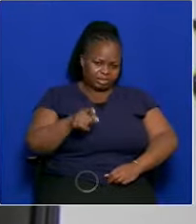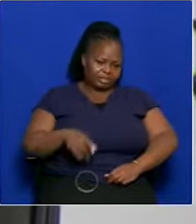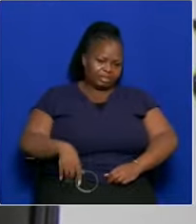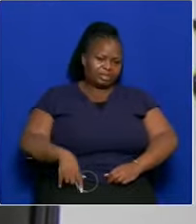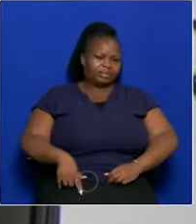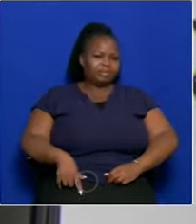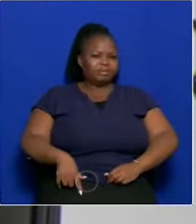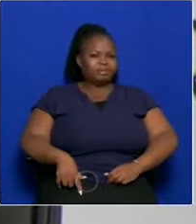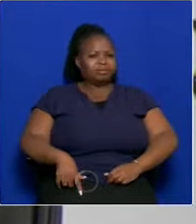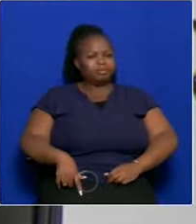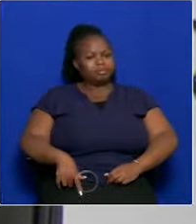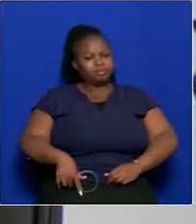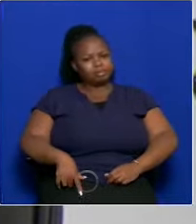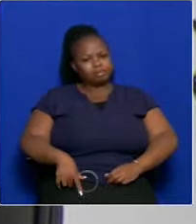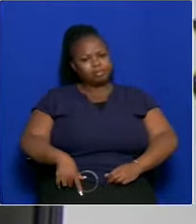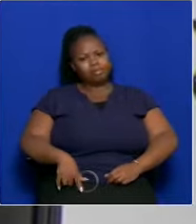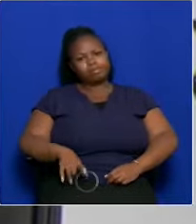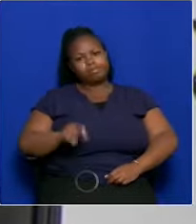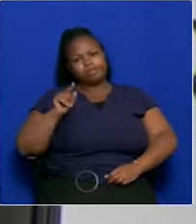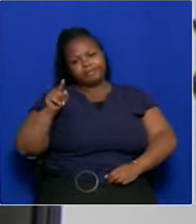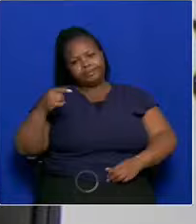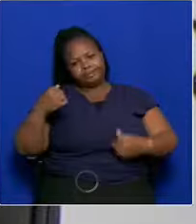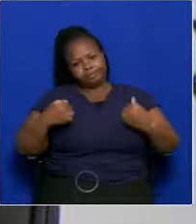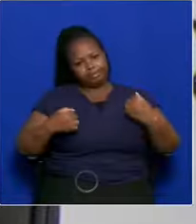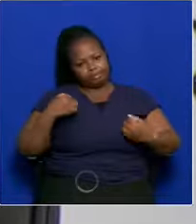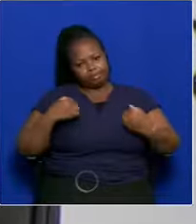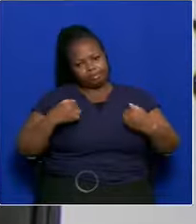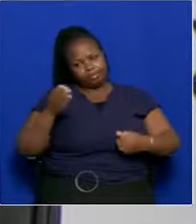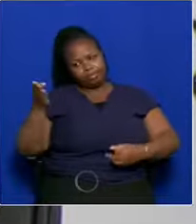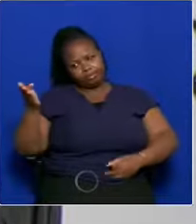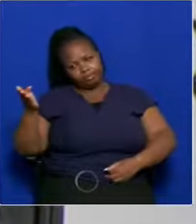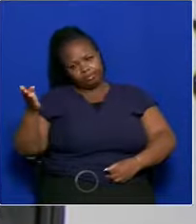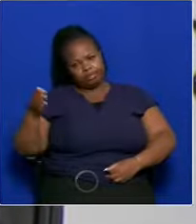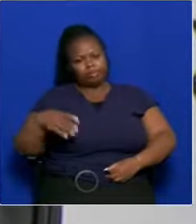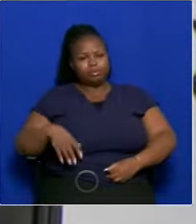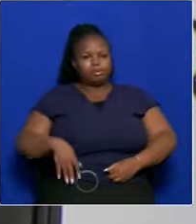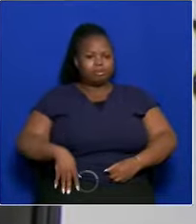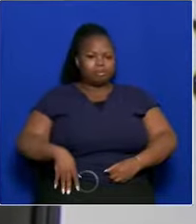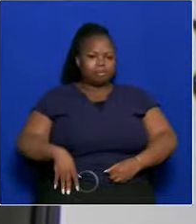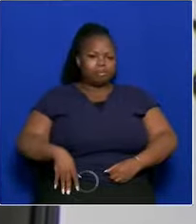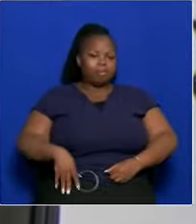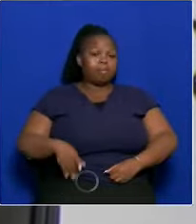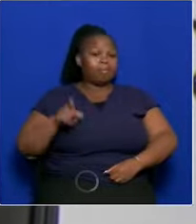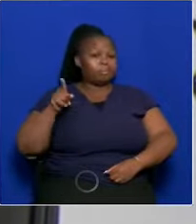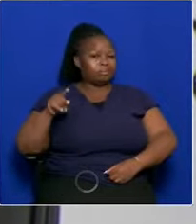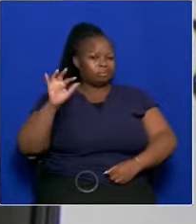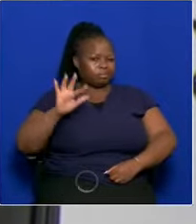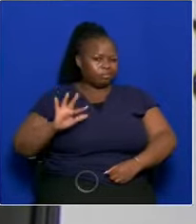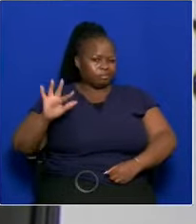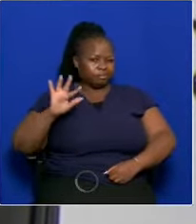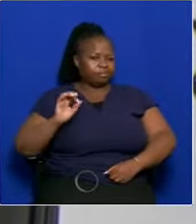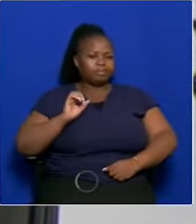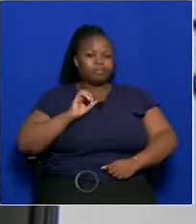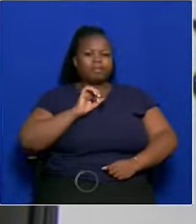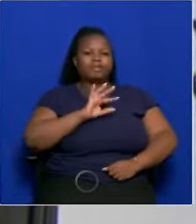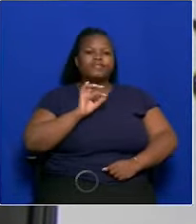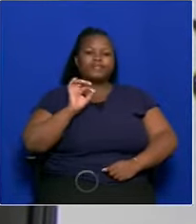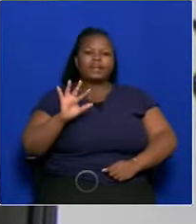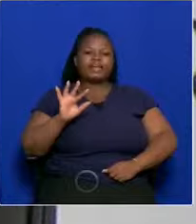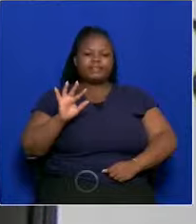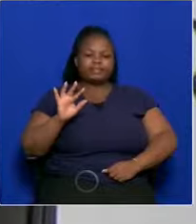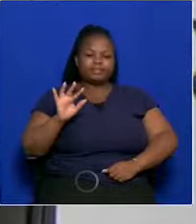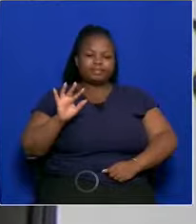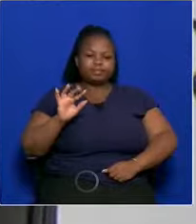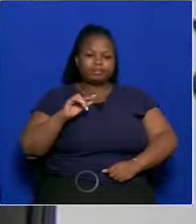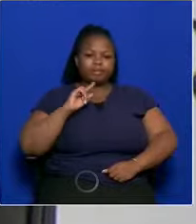what happened is the vehicle is taken there. And then that estimate of 55 is given to him. Their quotation